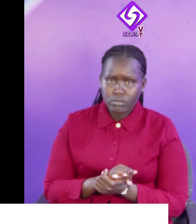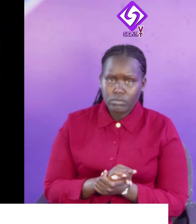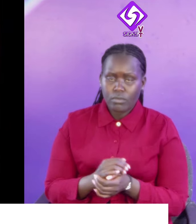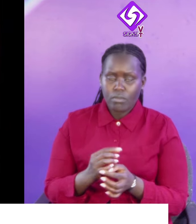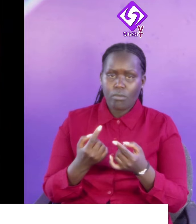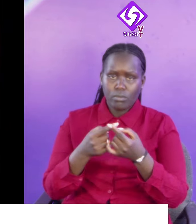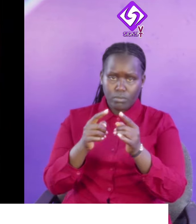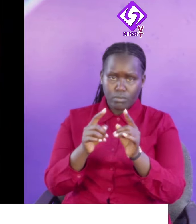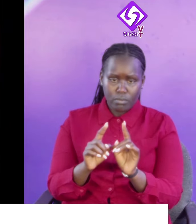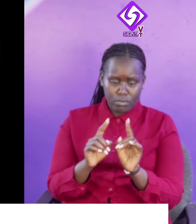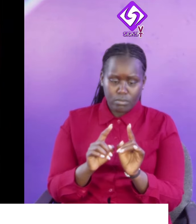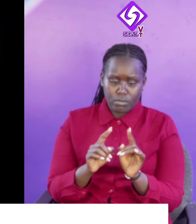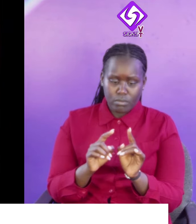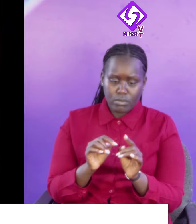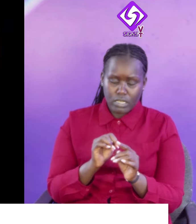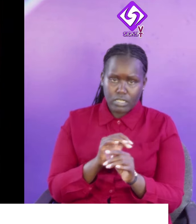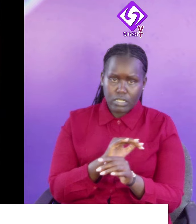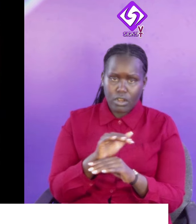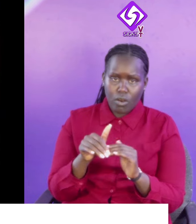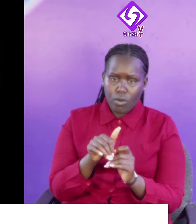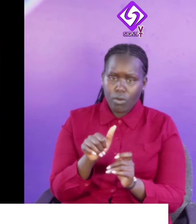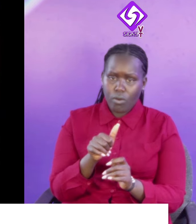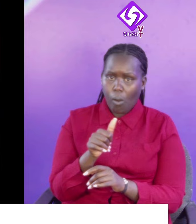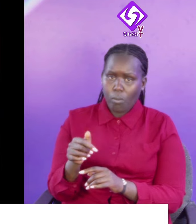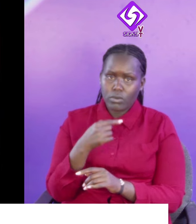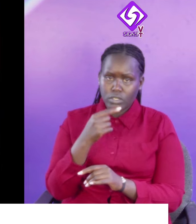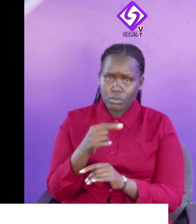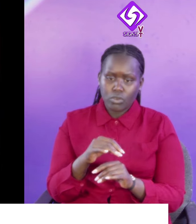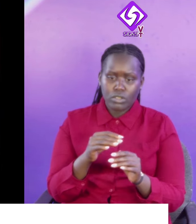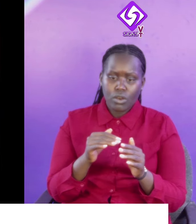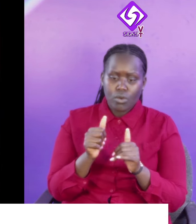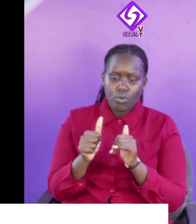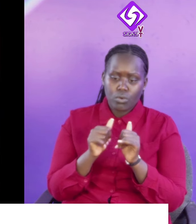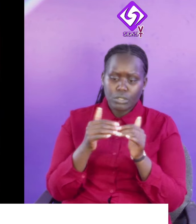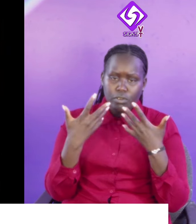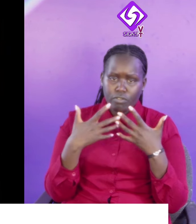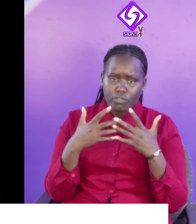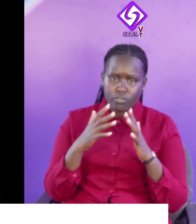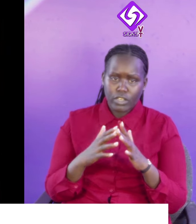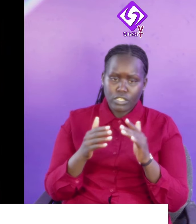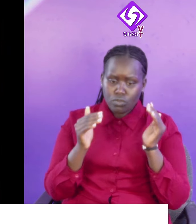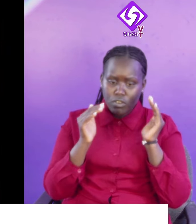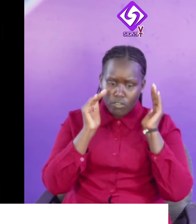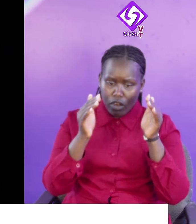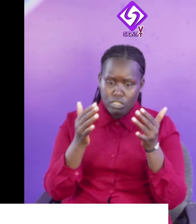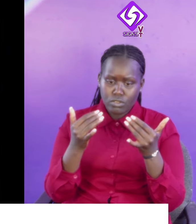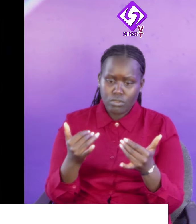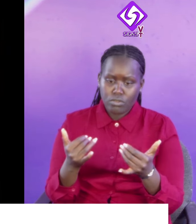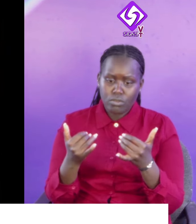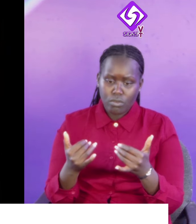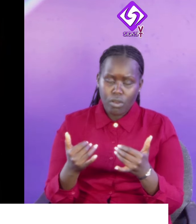lakini baada ya haya yote tutasema yasiyopita si ndwele, tunaganga yaliyomo na